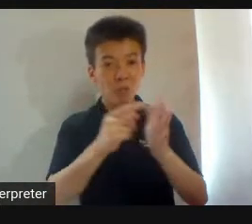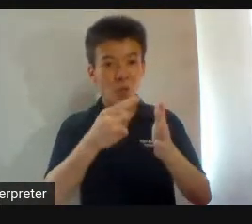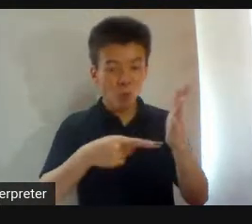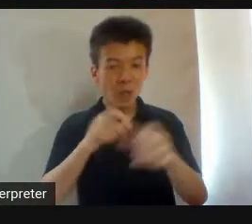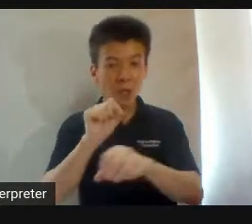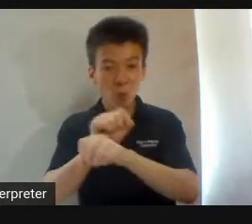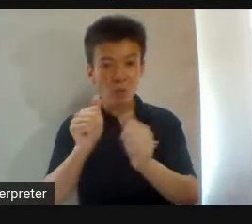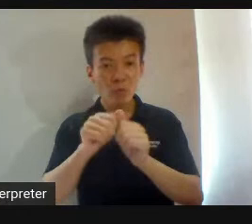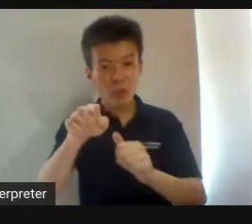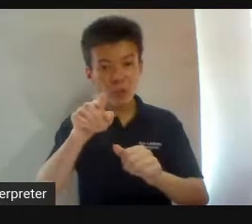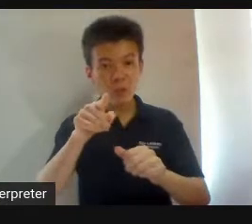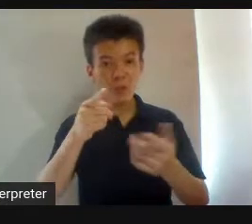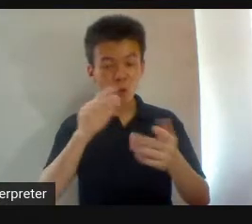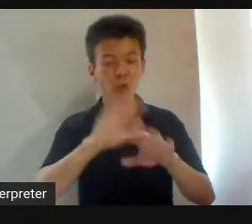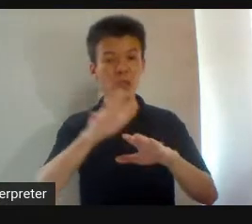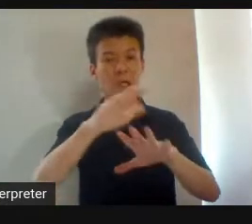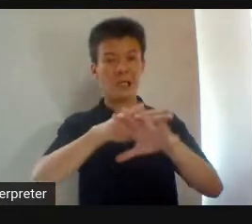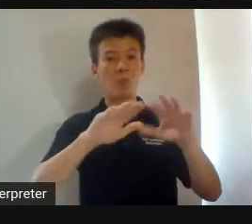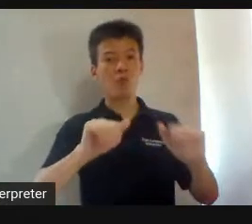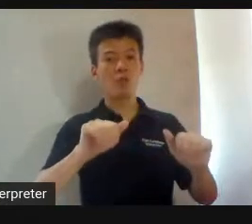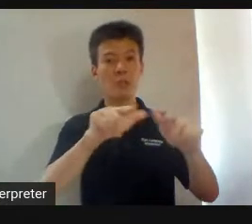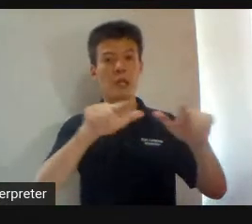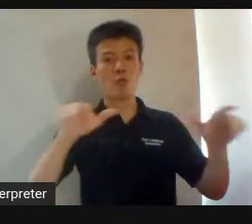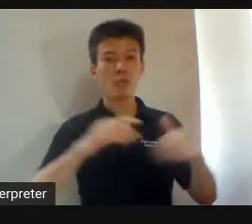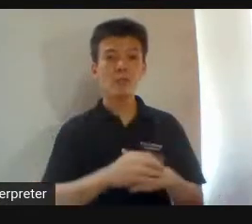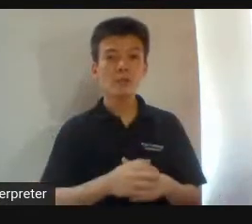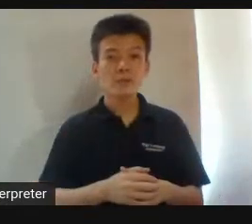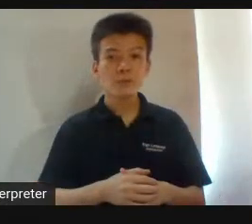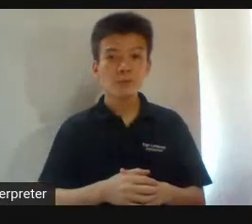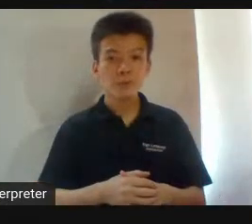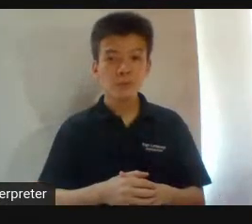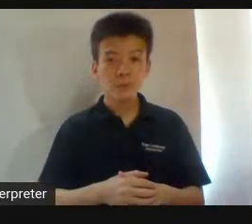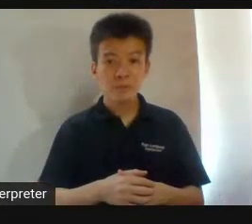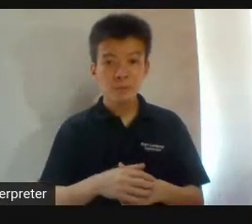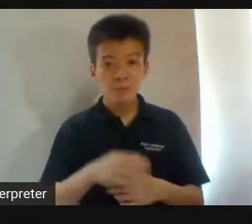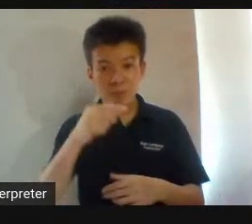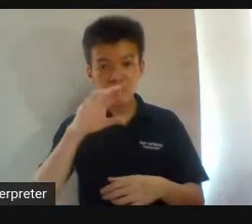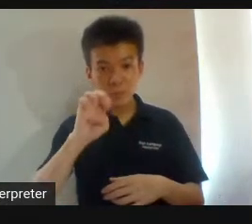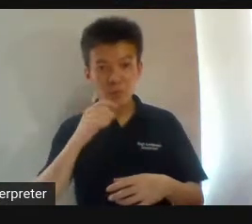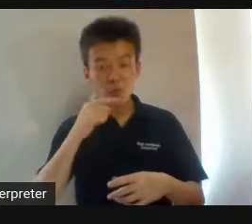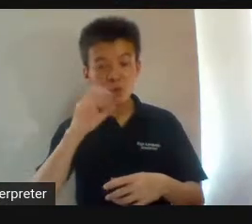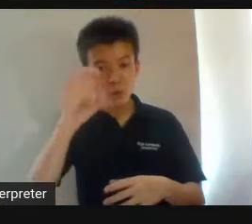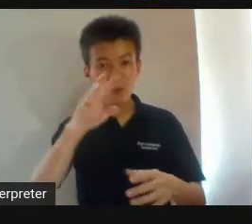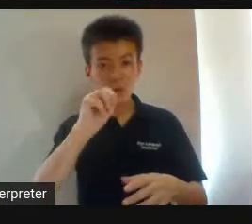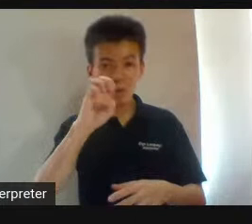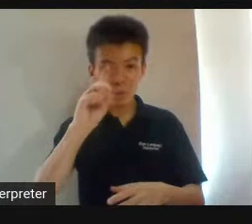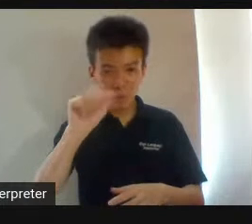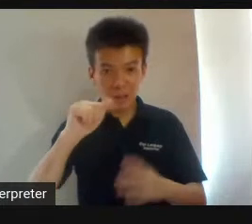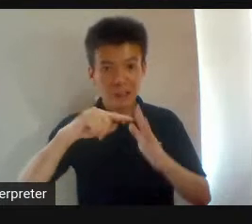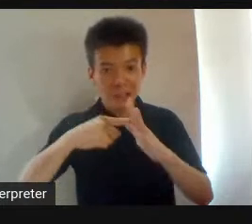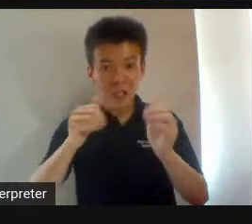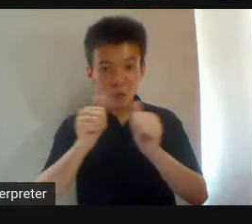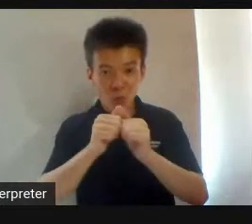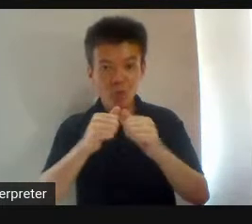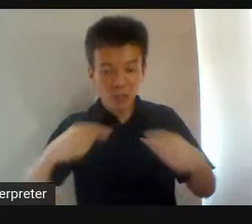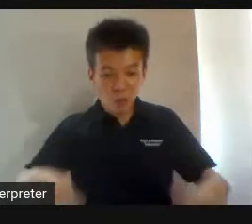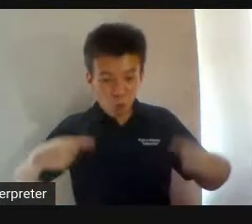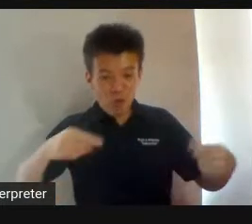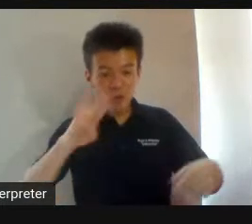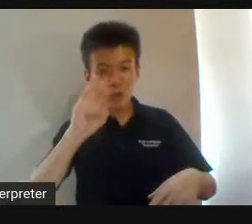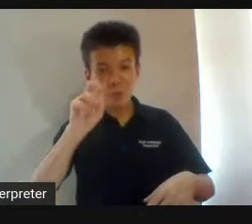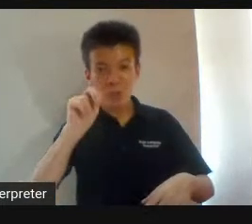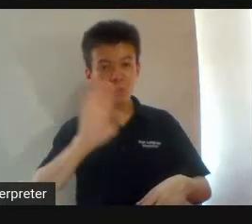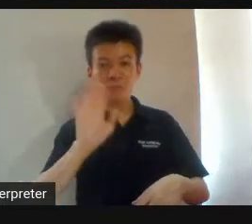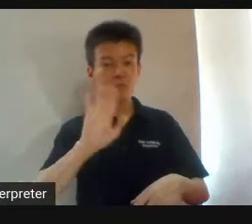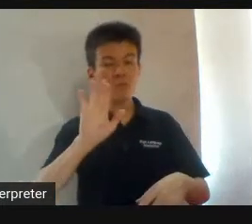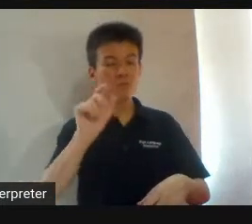with them on their comfort level, I feel. We need to write to the media and tell them, let's start with wheelchair bound.